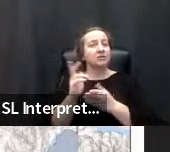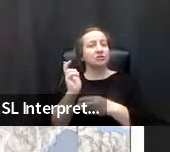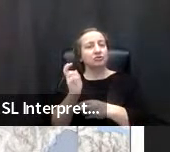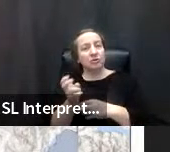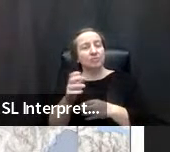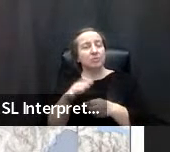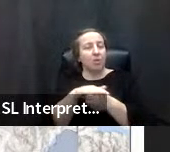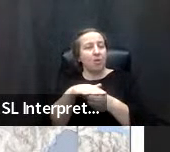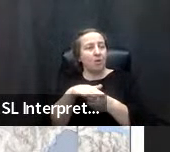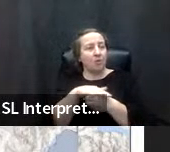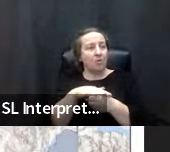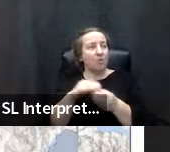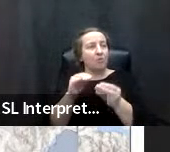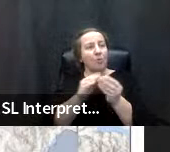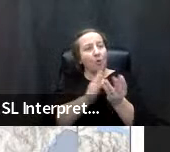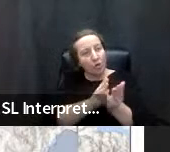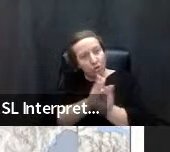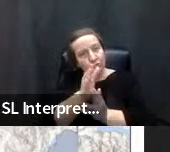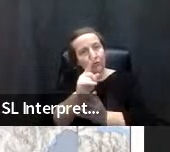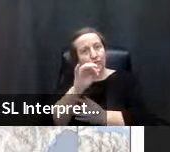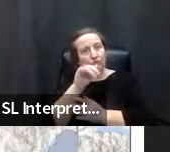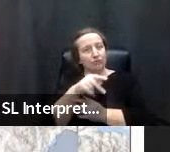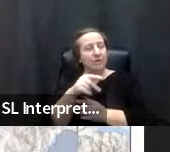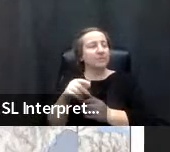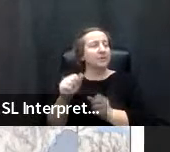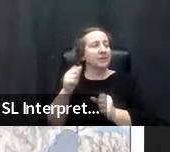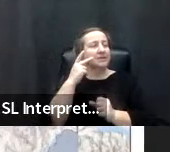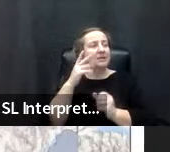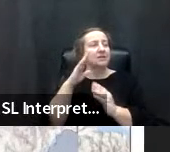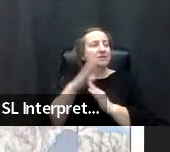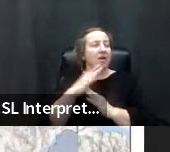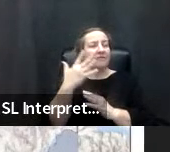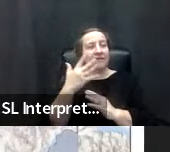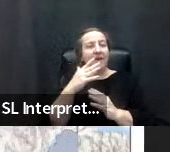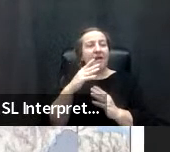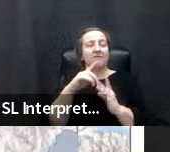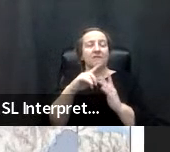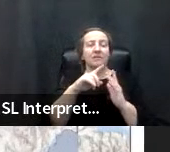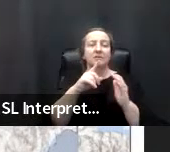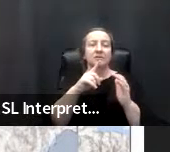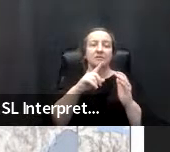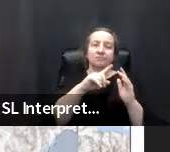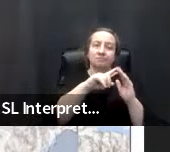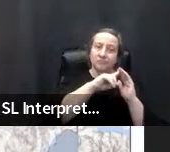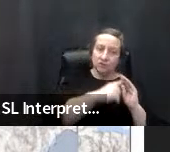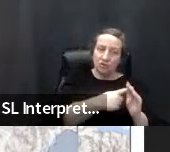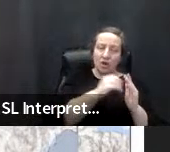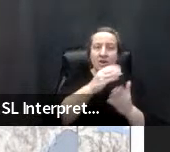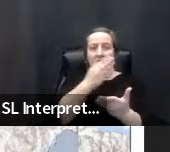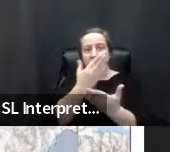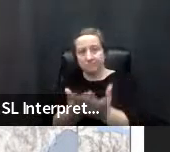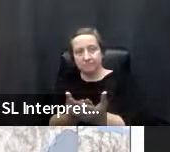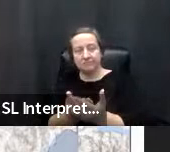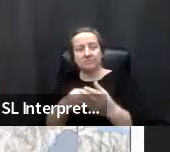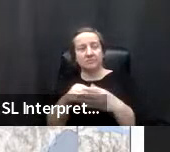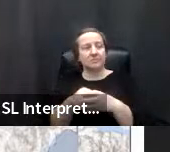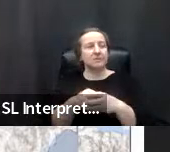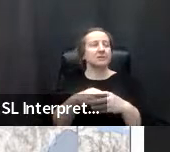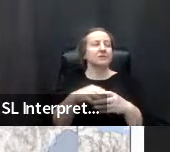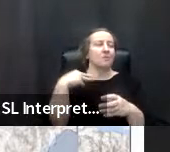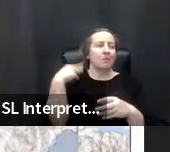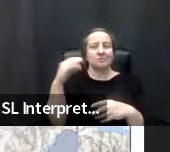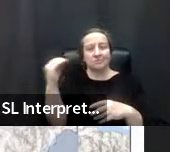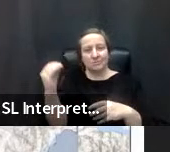local trips. You got a little bit more through trips, and you kind of see some of the top 5 origin destinations in Oregon. The top 5 Washington origins